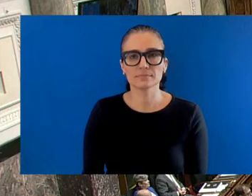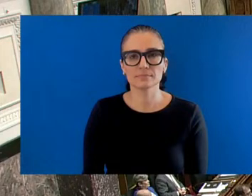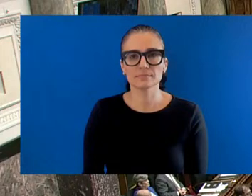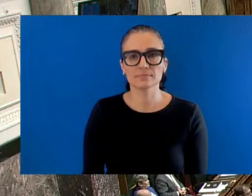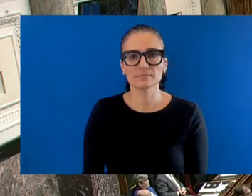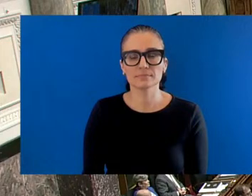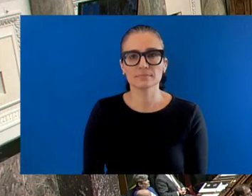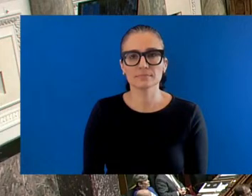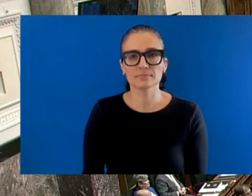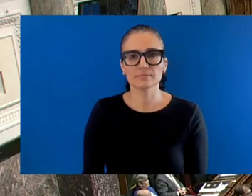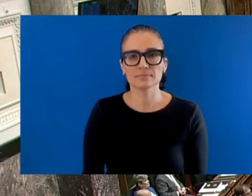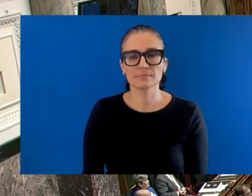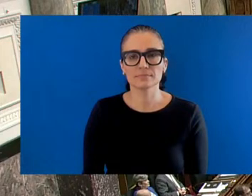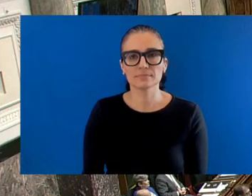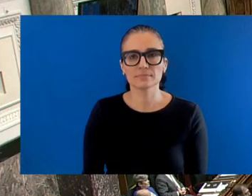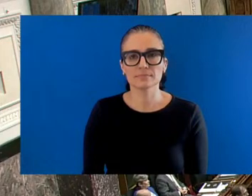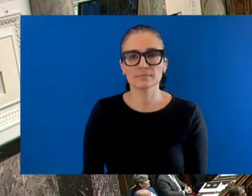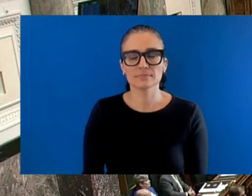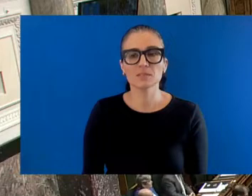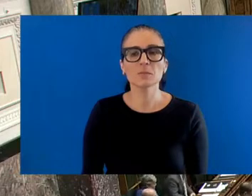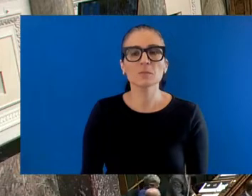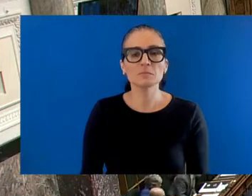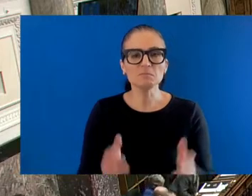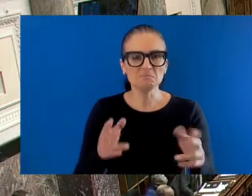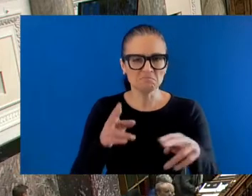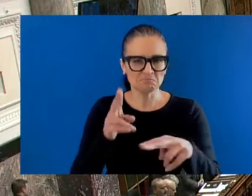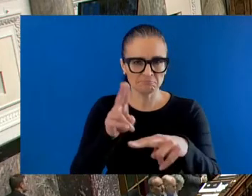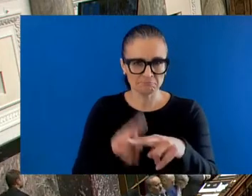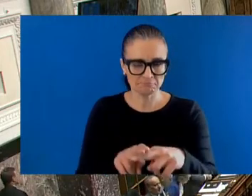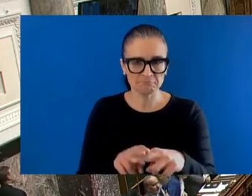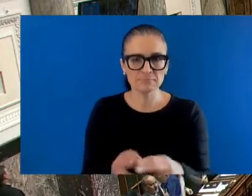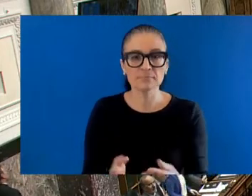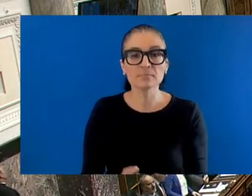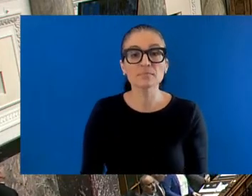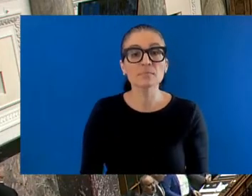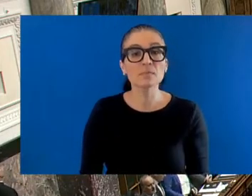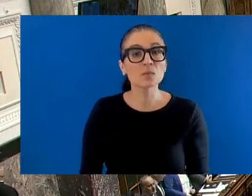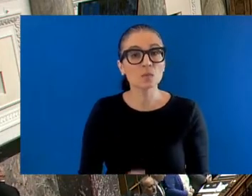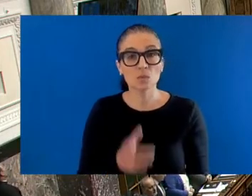Please be seated. Those who oppose, please rise or indicate.